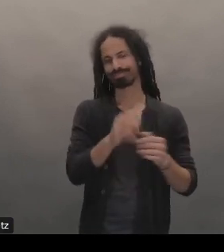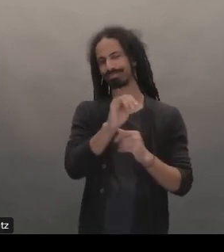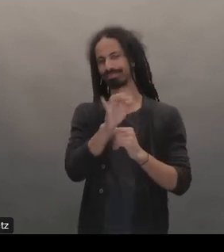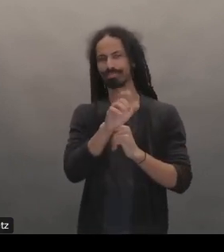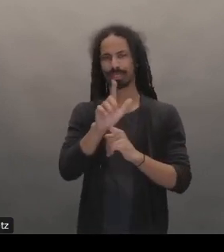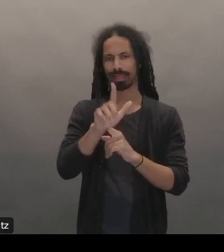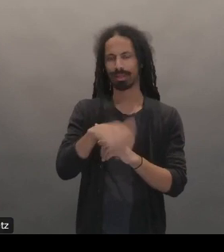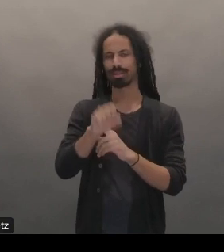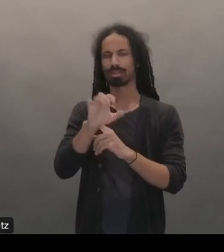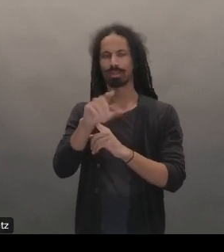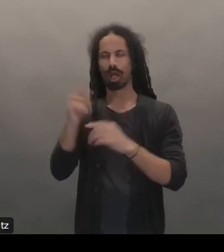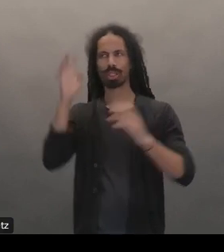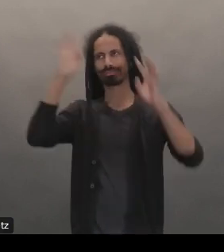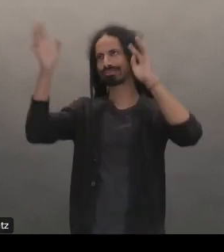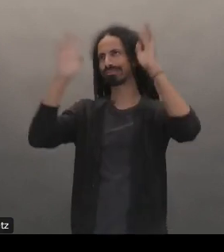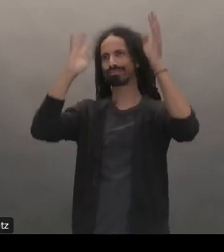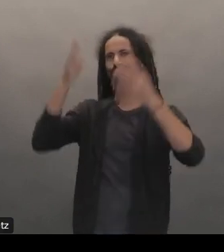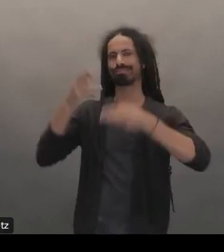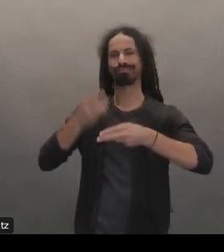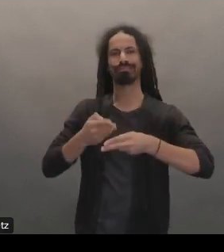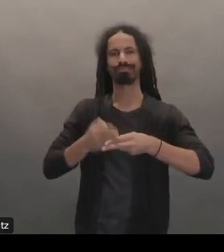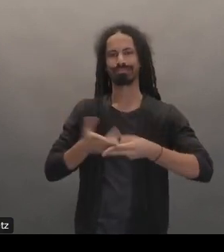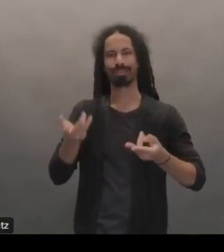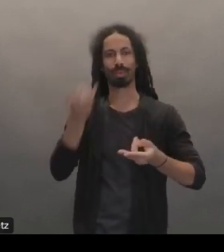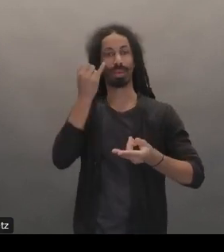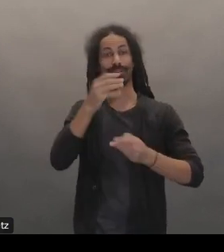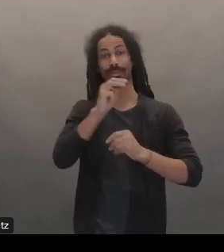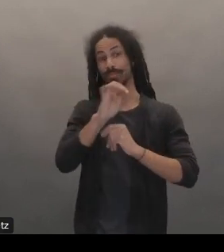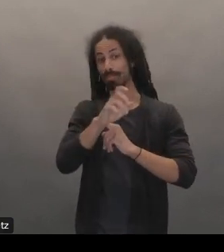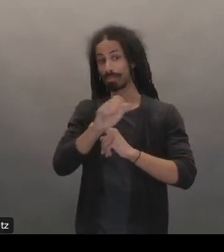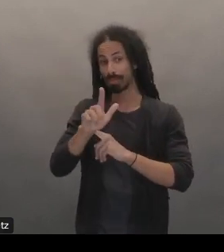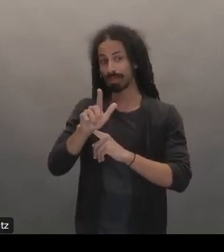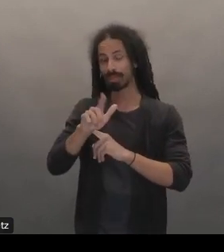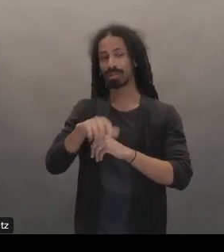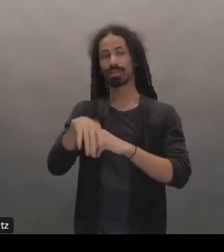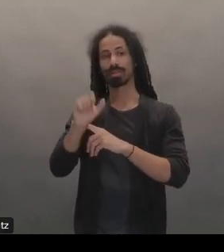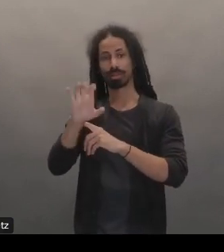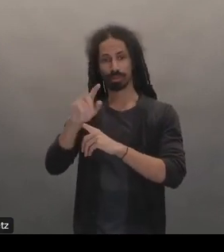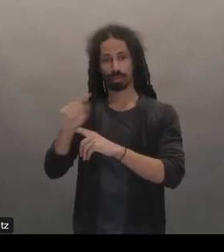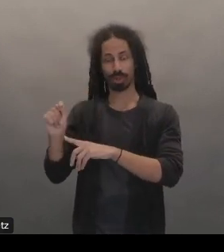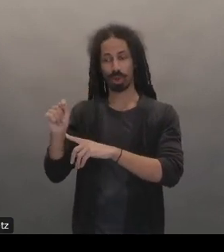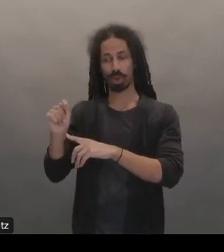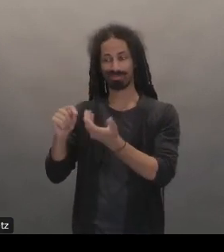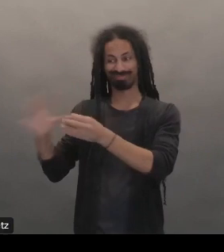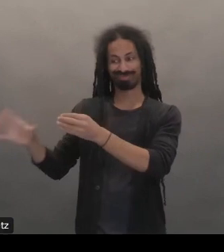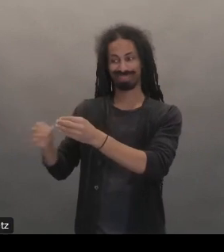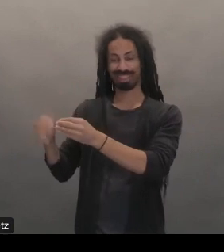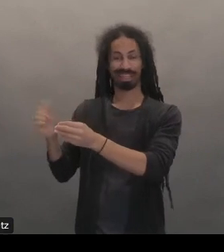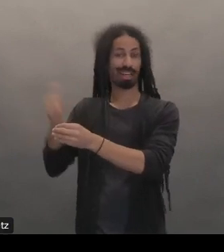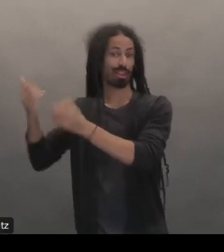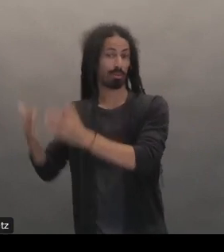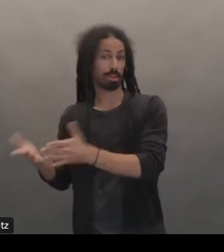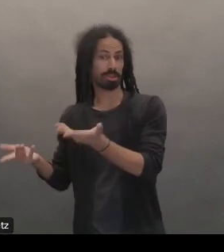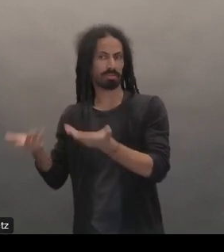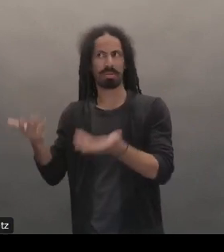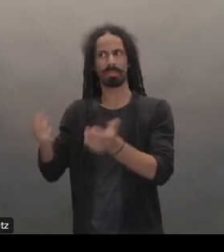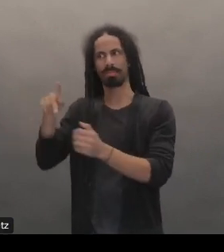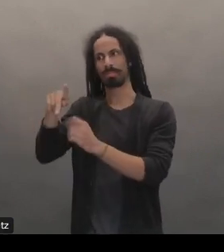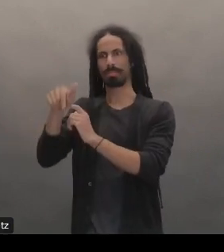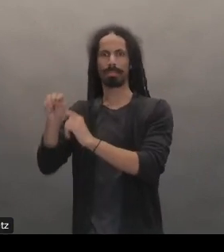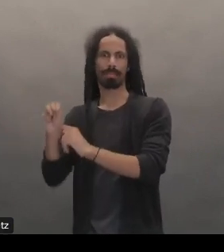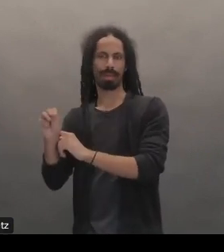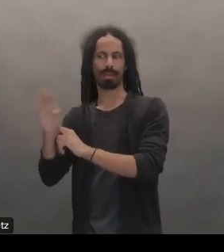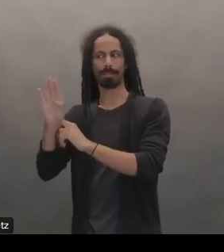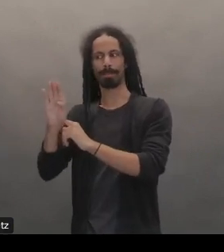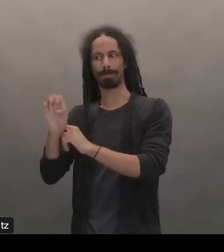name of the student. Now, if Michael Scott had also written a paper with another student, Pam Beasley, maybe you're recognizing these